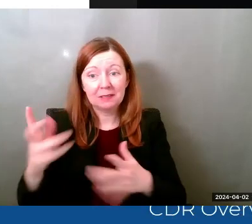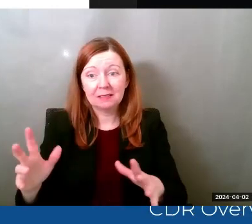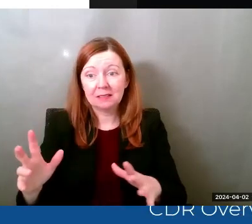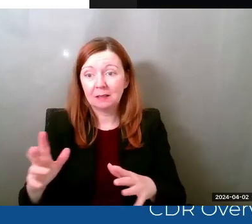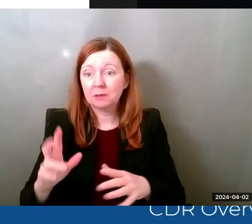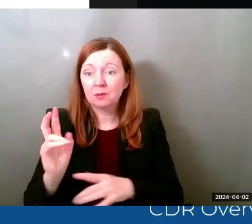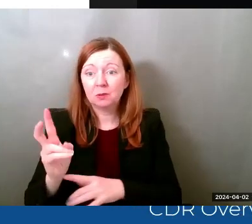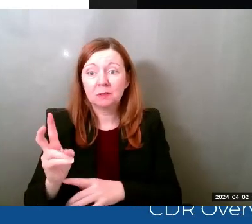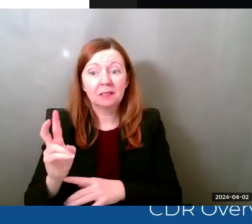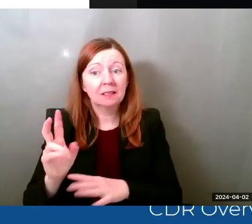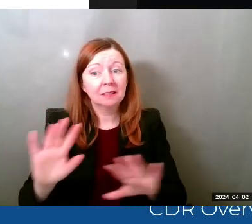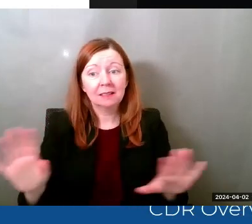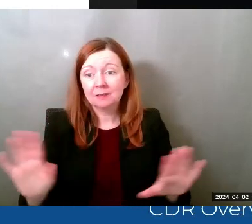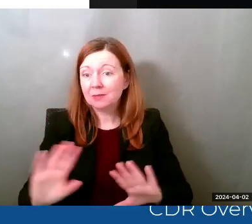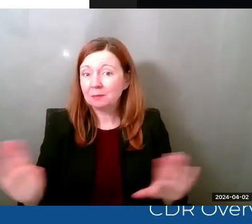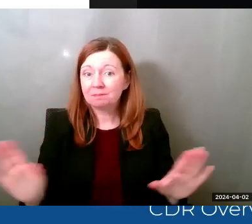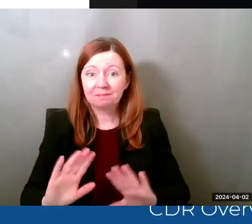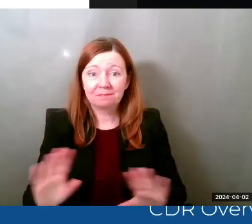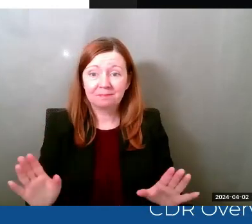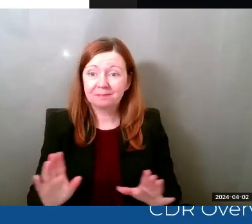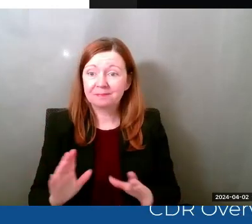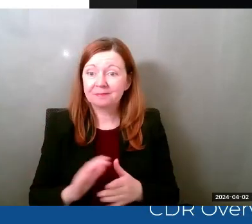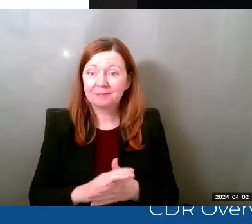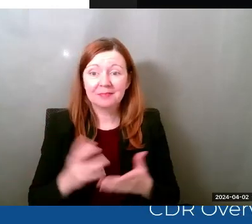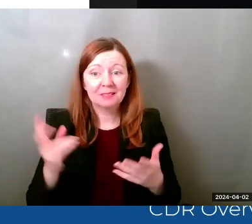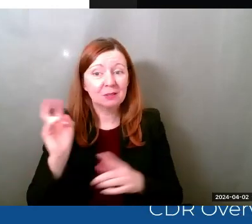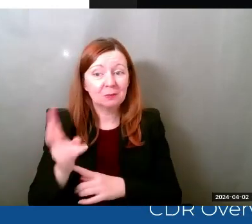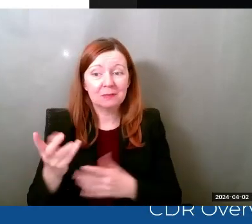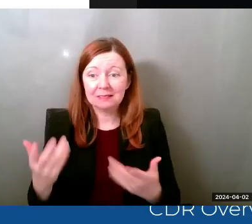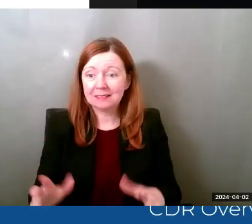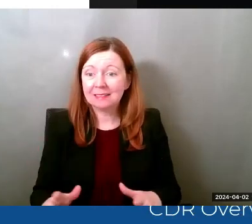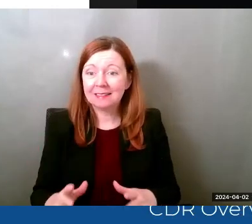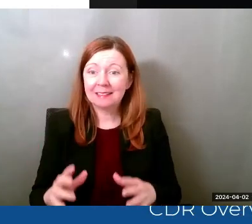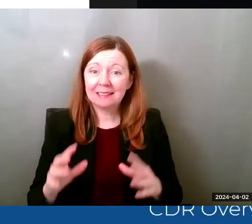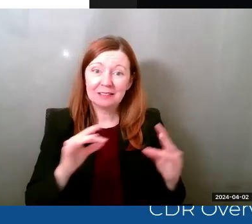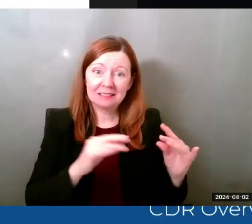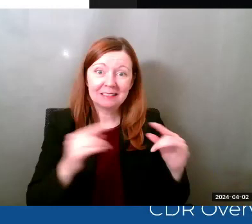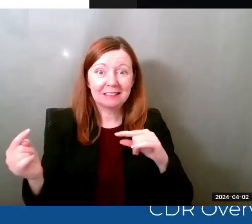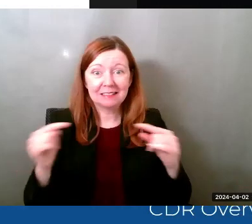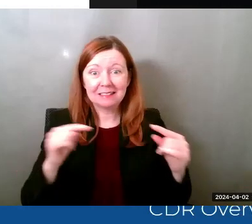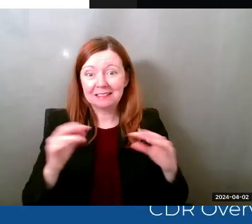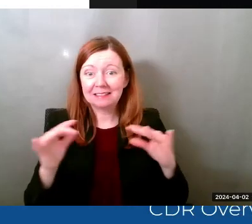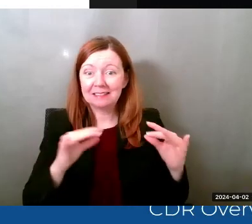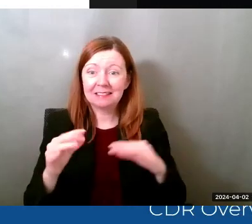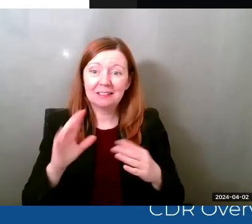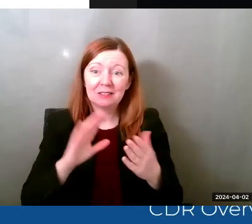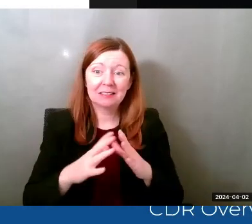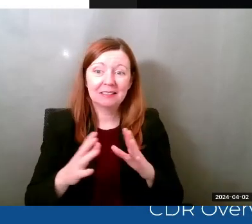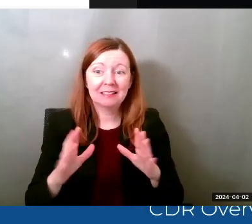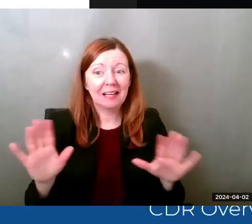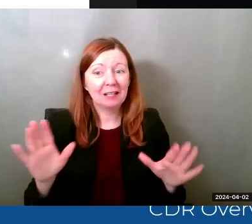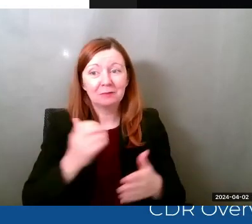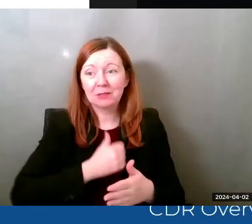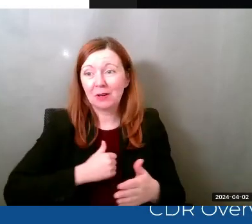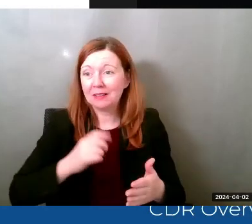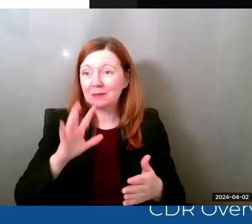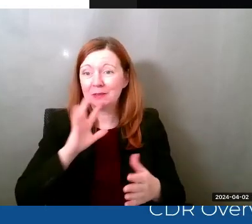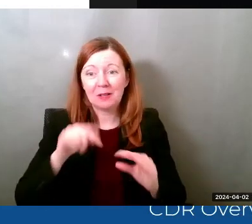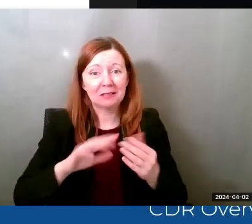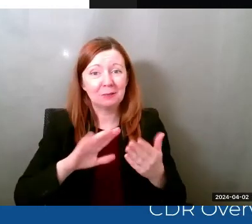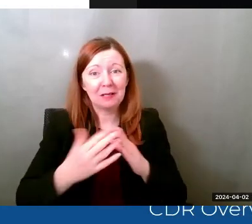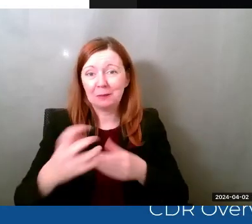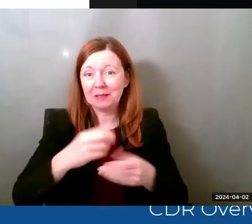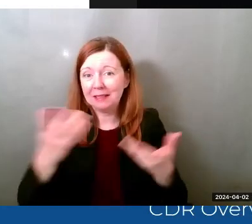so 2 seconds. so- It so- just seems so like every that's, opportunity we're going they to pass for community engagement. We talked about